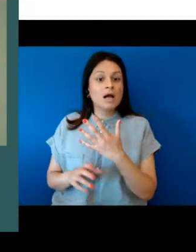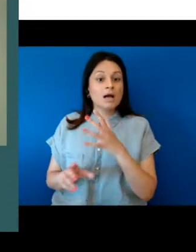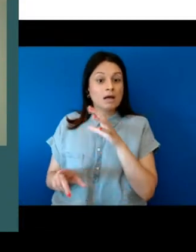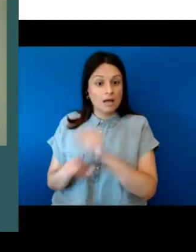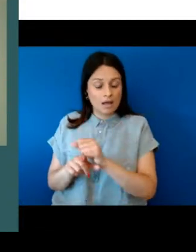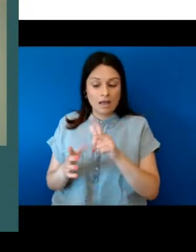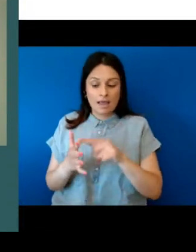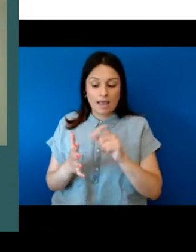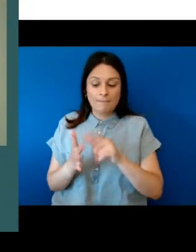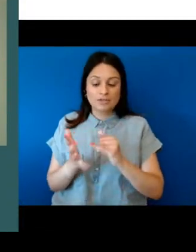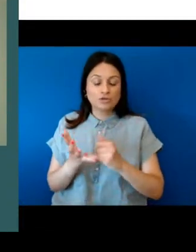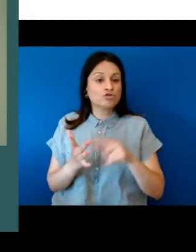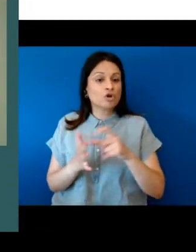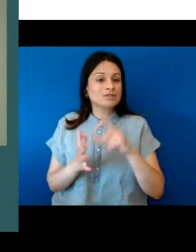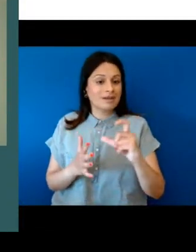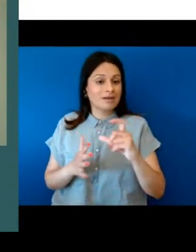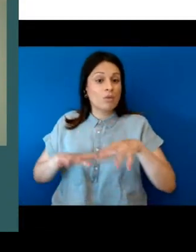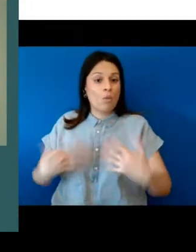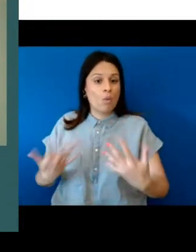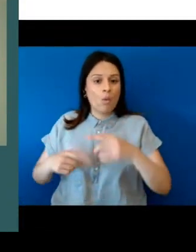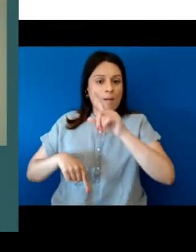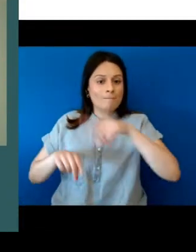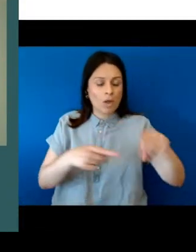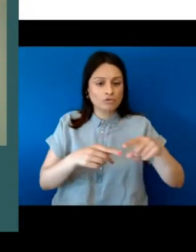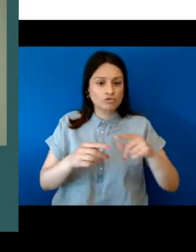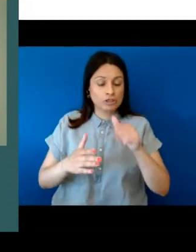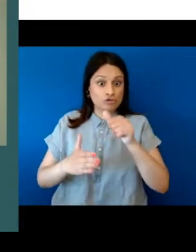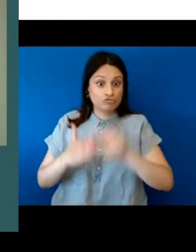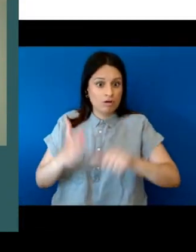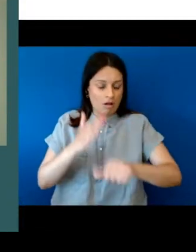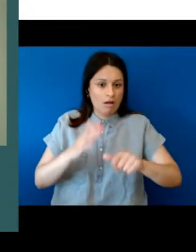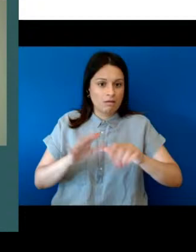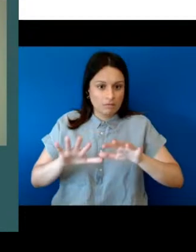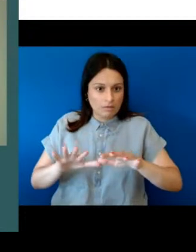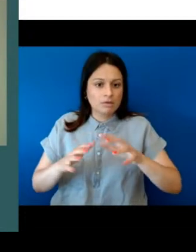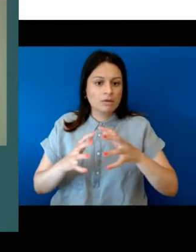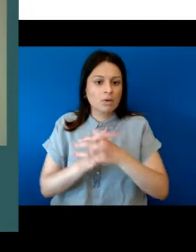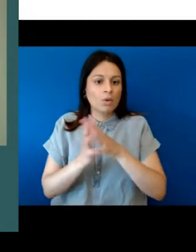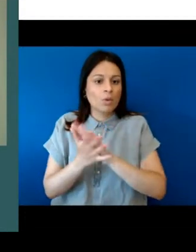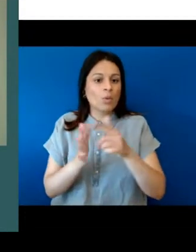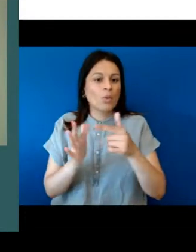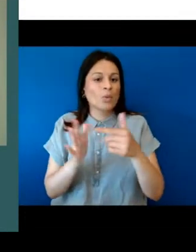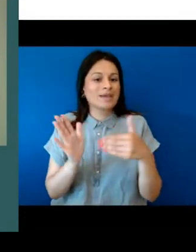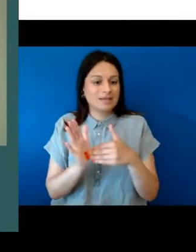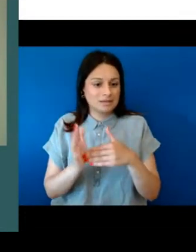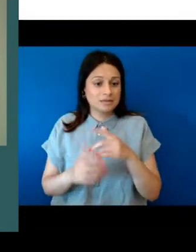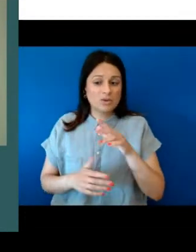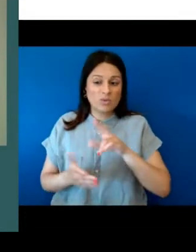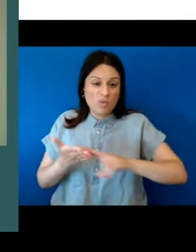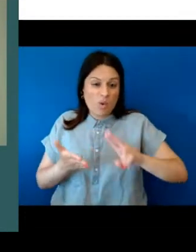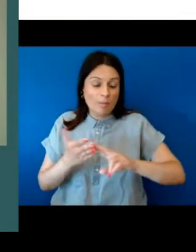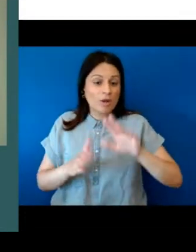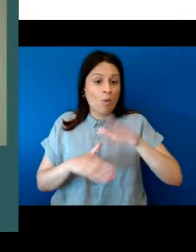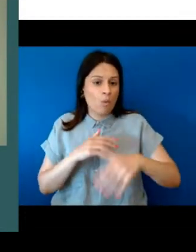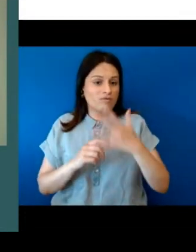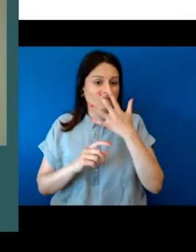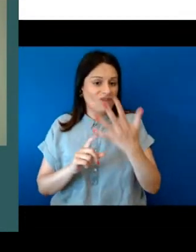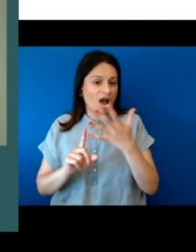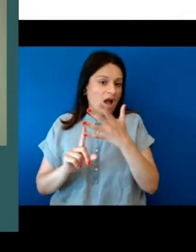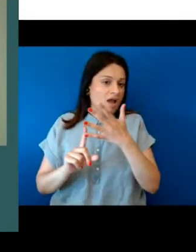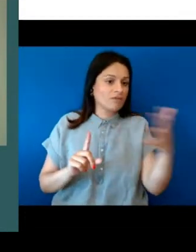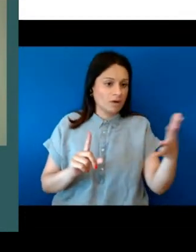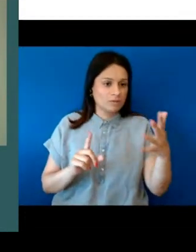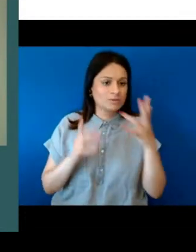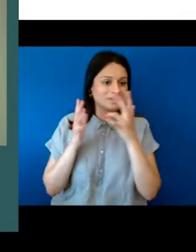or multi-trigger wheeze. So typically we would say 5 years and above. Now, there's just been a new